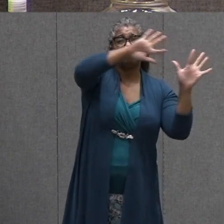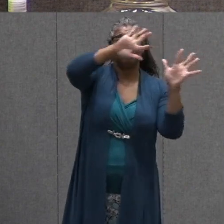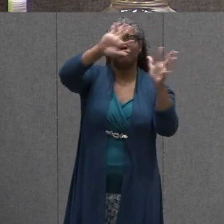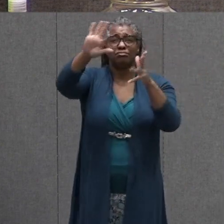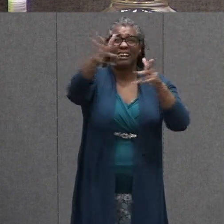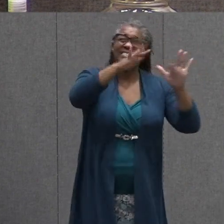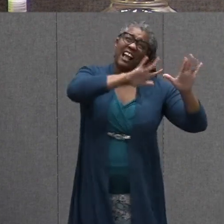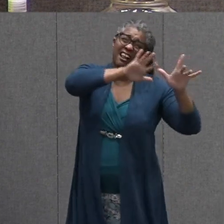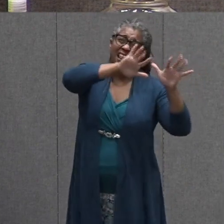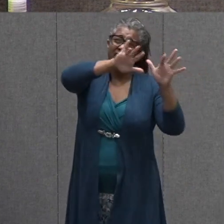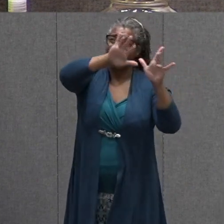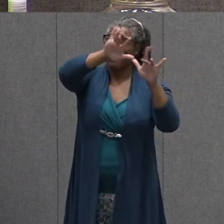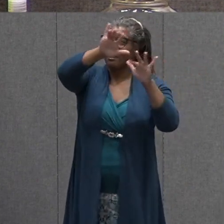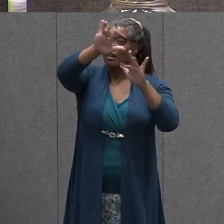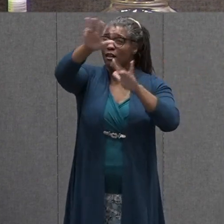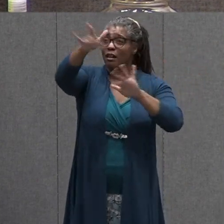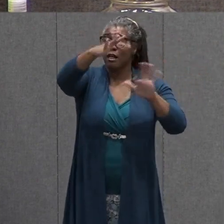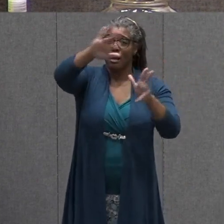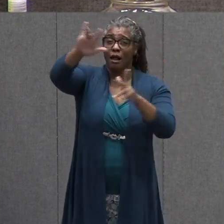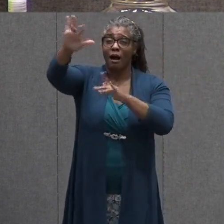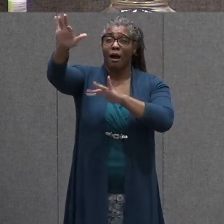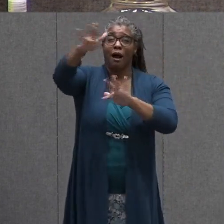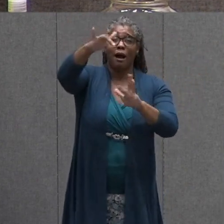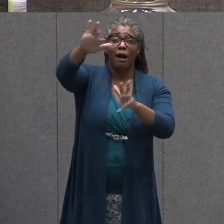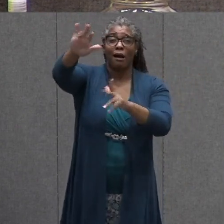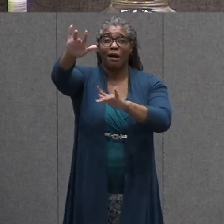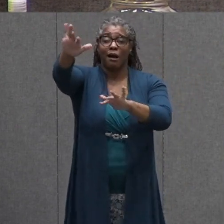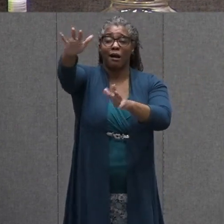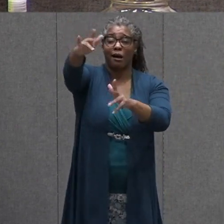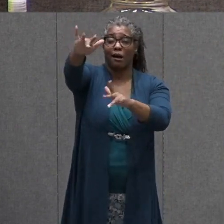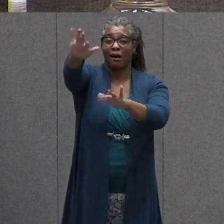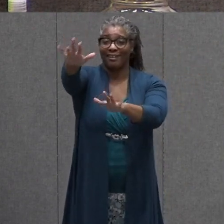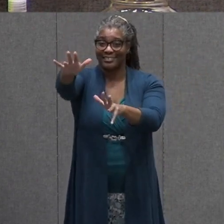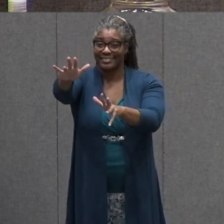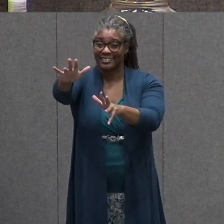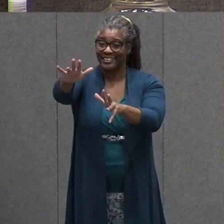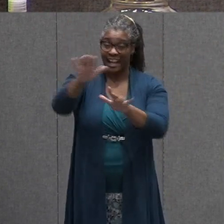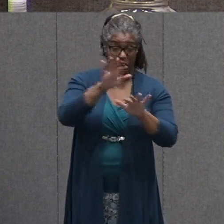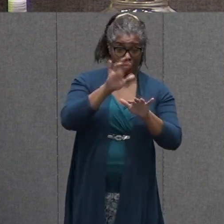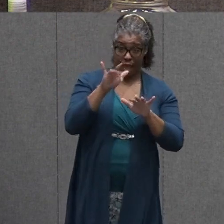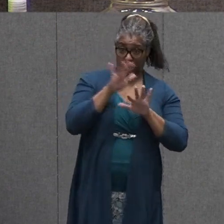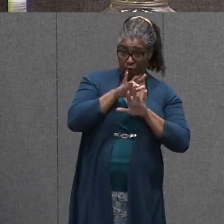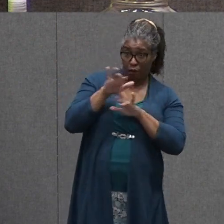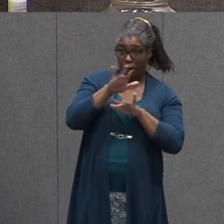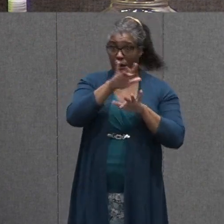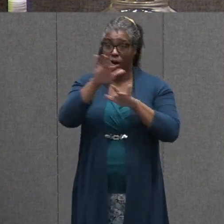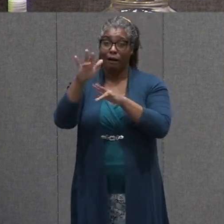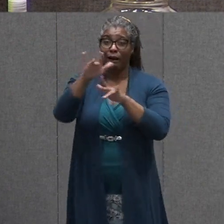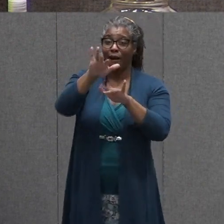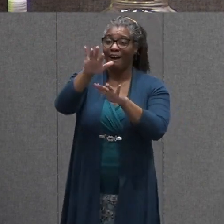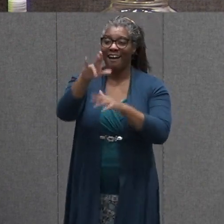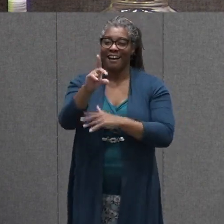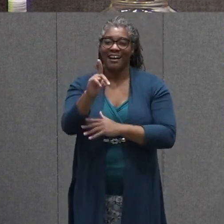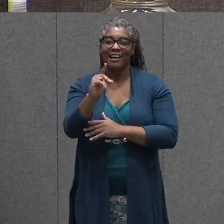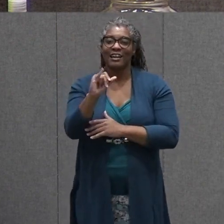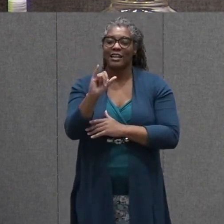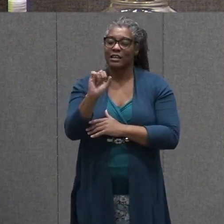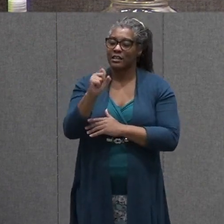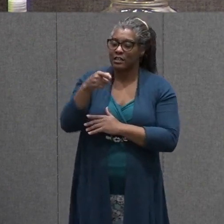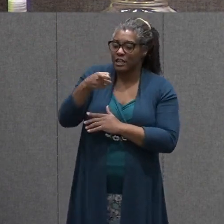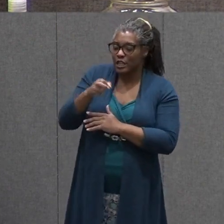It is autumn. A strong wind is blowing. It blows flower seeds high into the